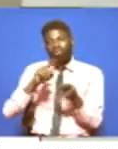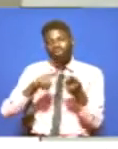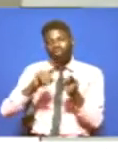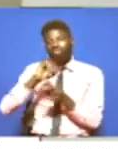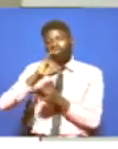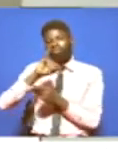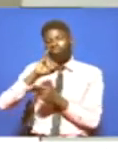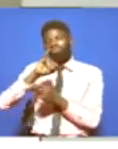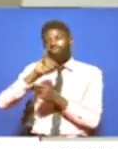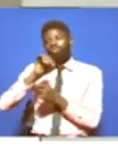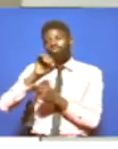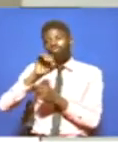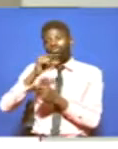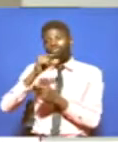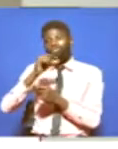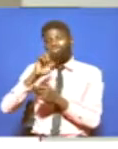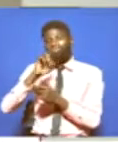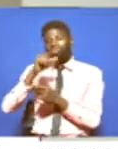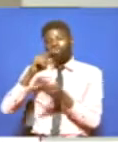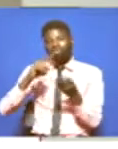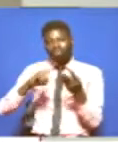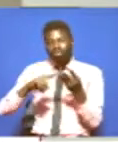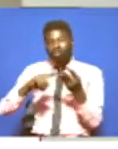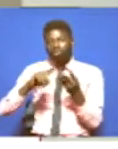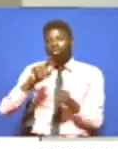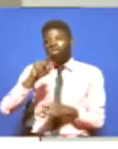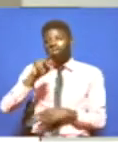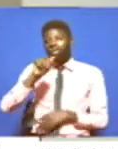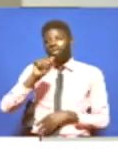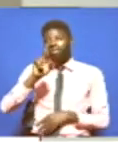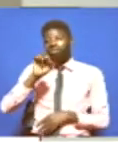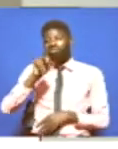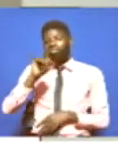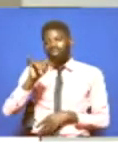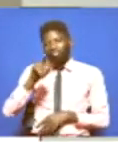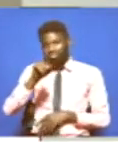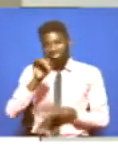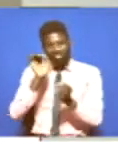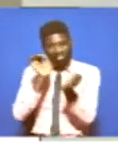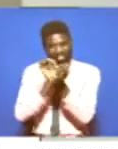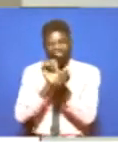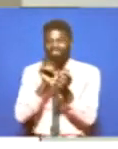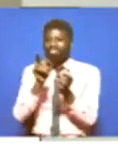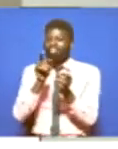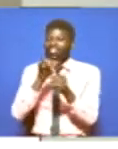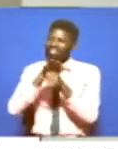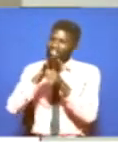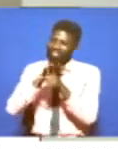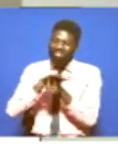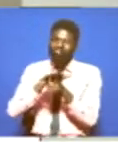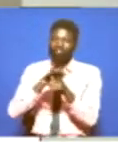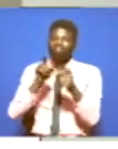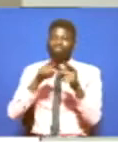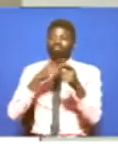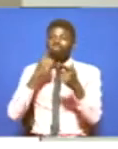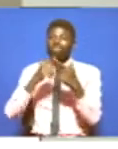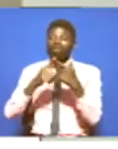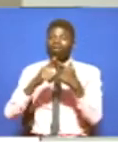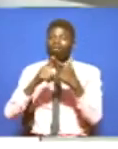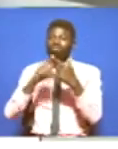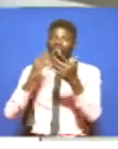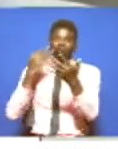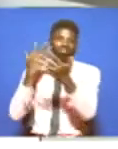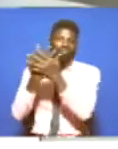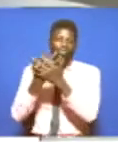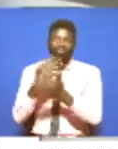Ngotho Kariuki. You were detained, tortured, yes, charged with sedition, and convicted. Yes. In